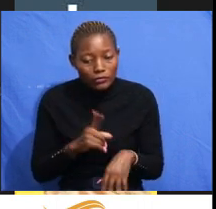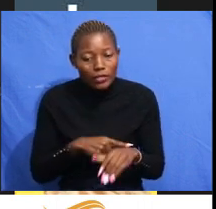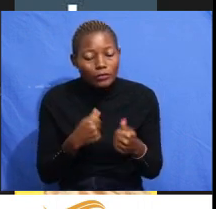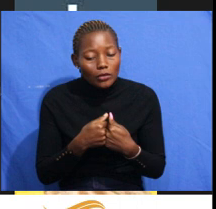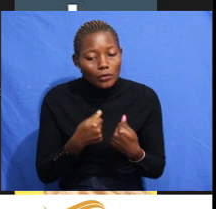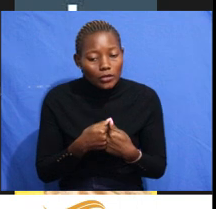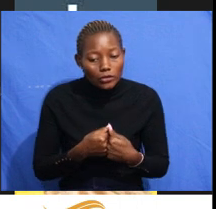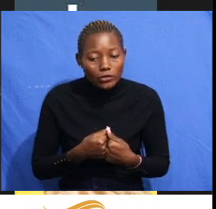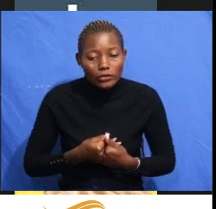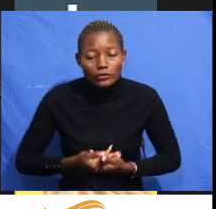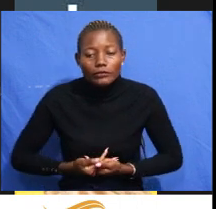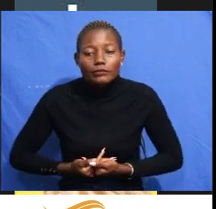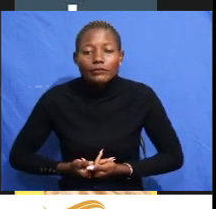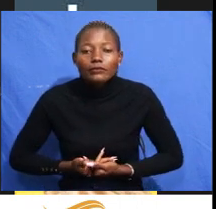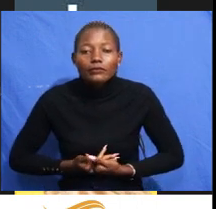day?